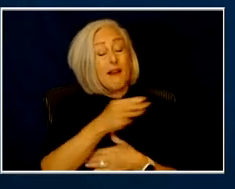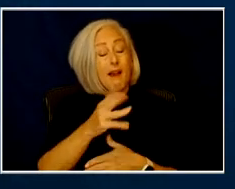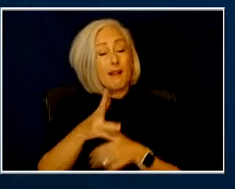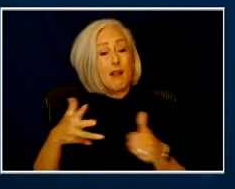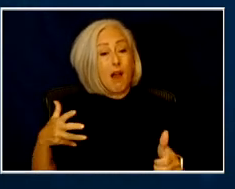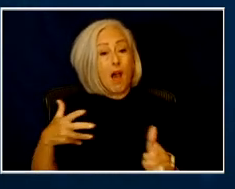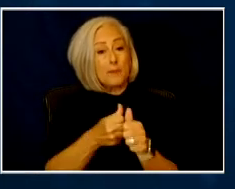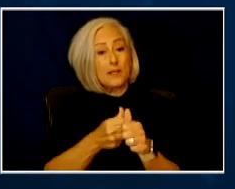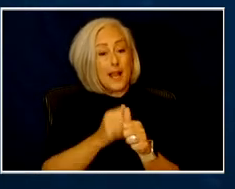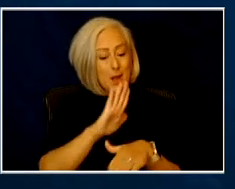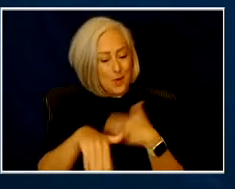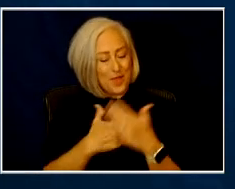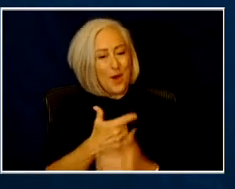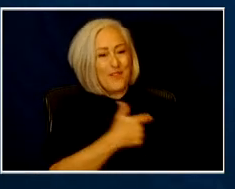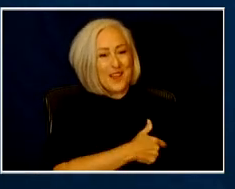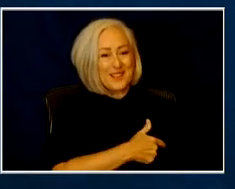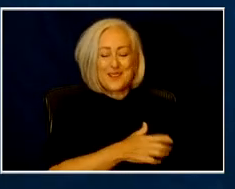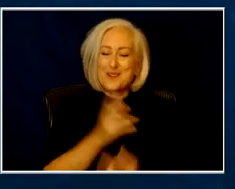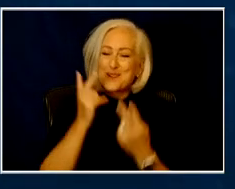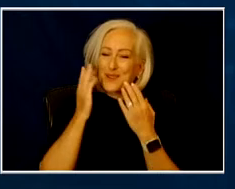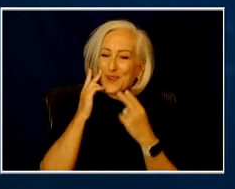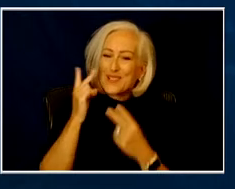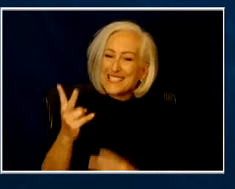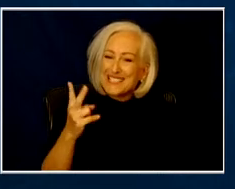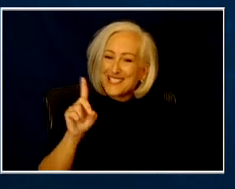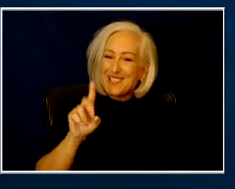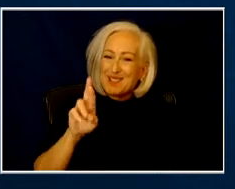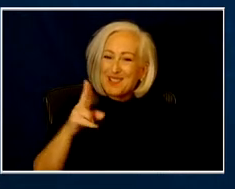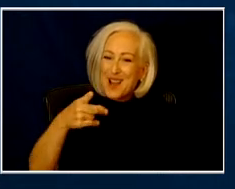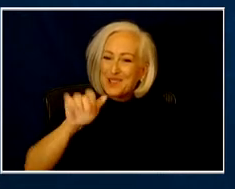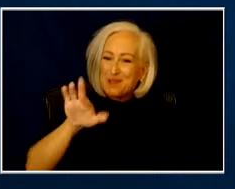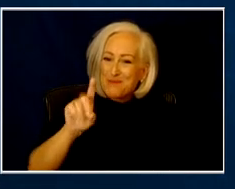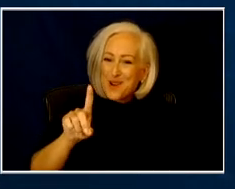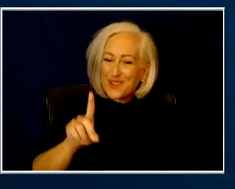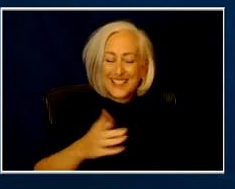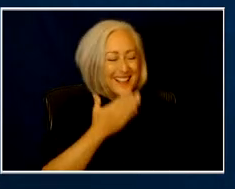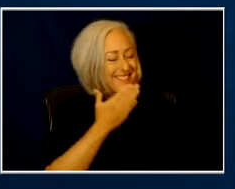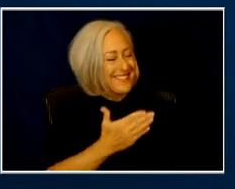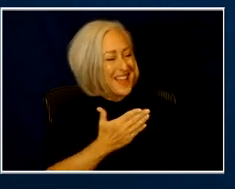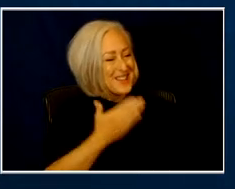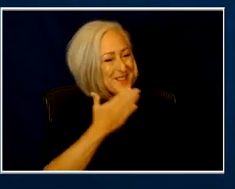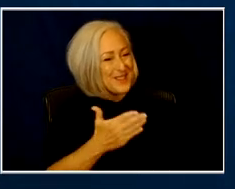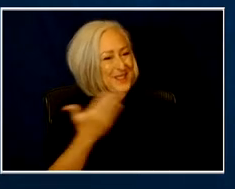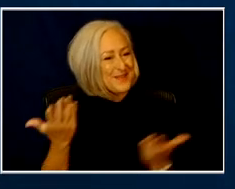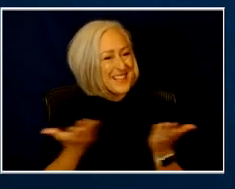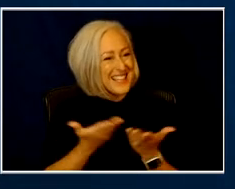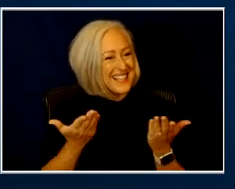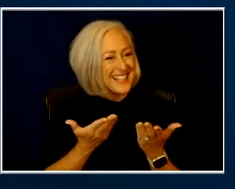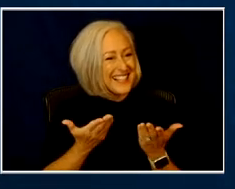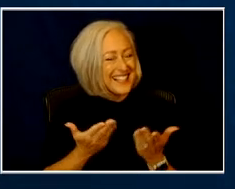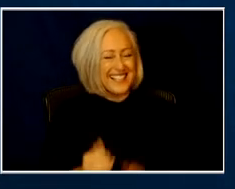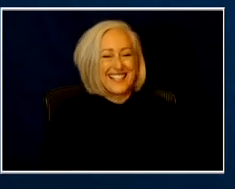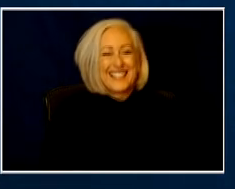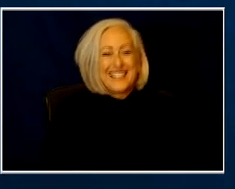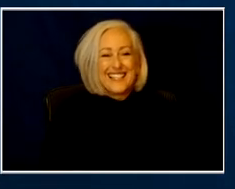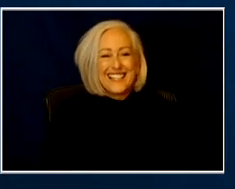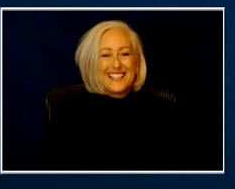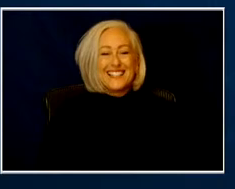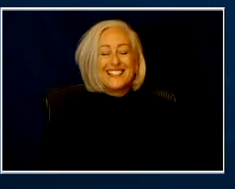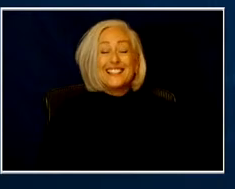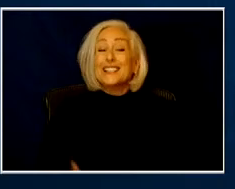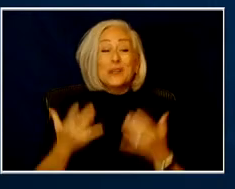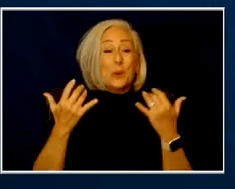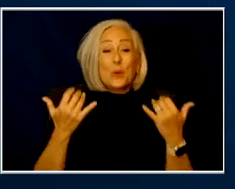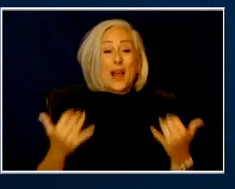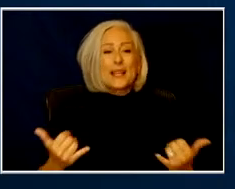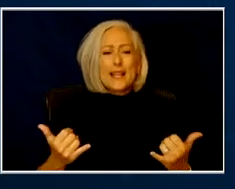it's good to see you Dr Poland uh good to be with you yeah so uh right now we're just gonna really